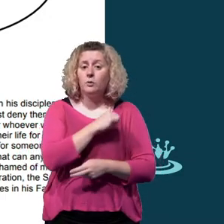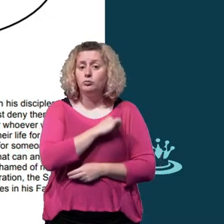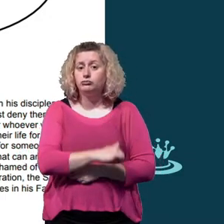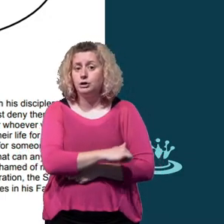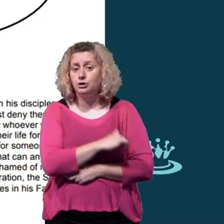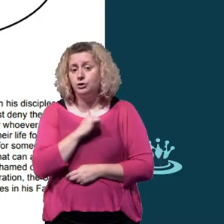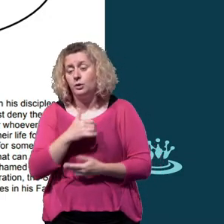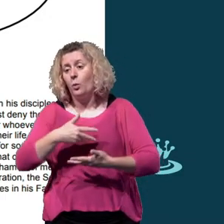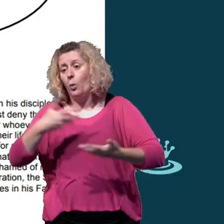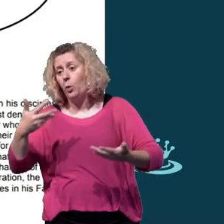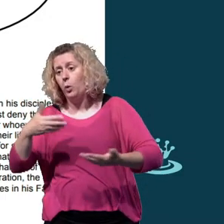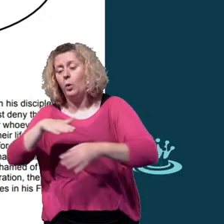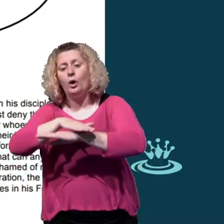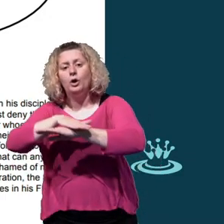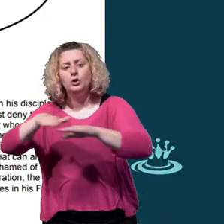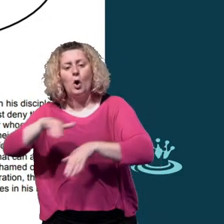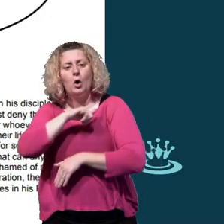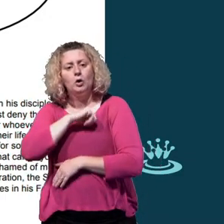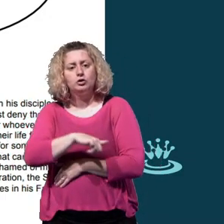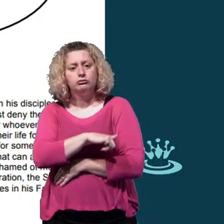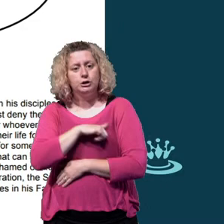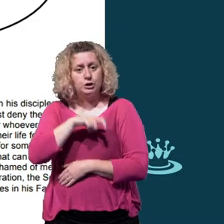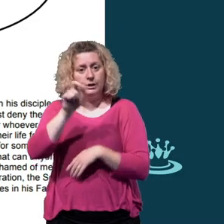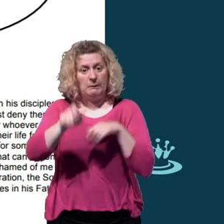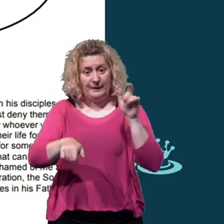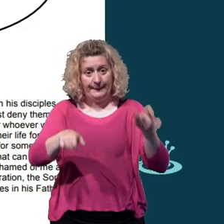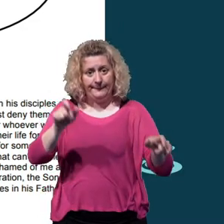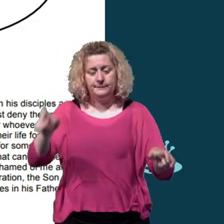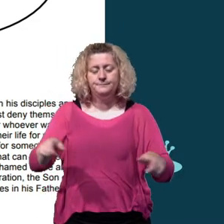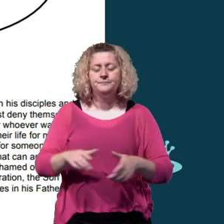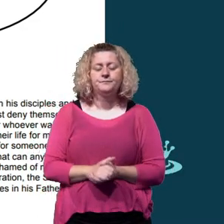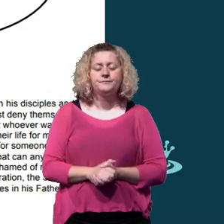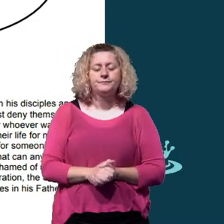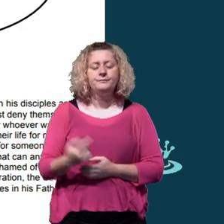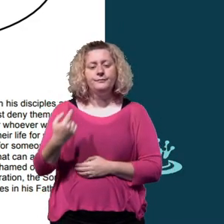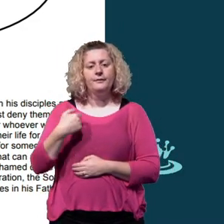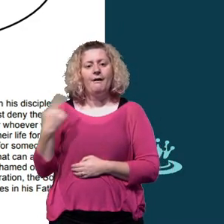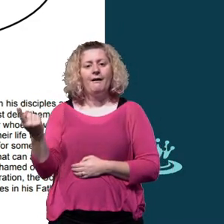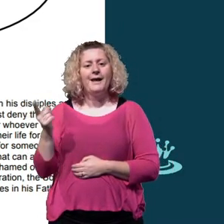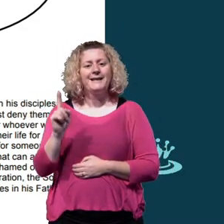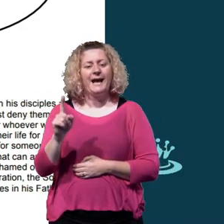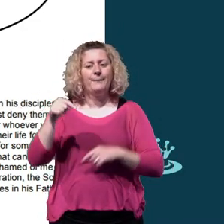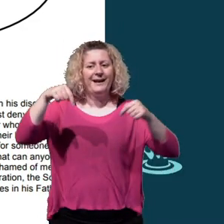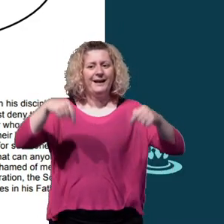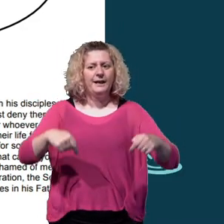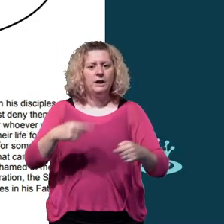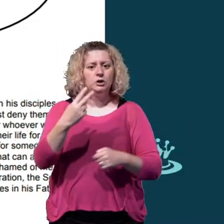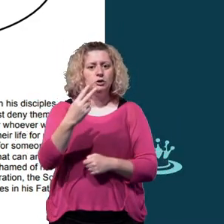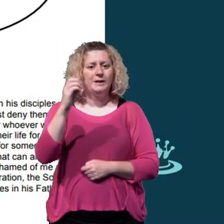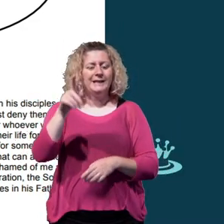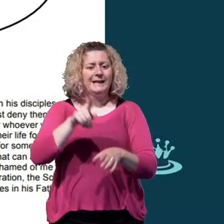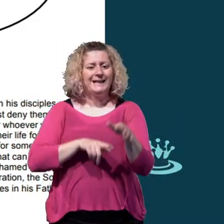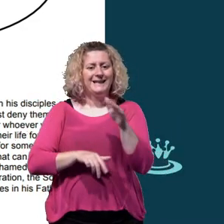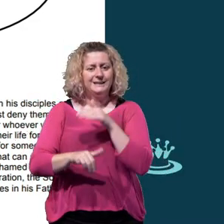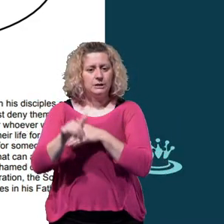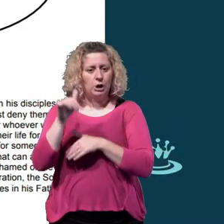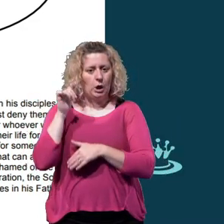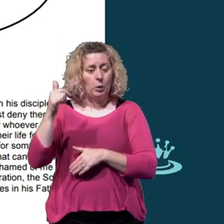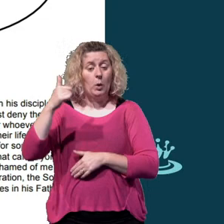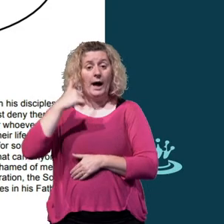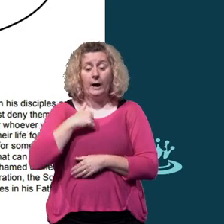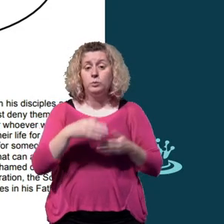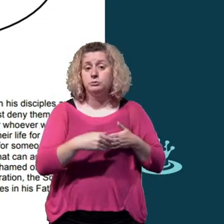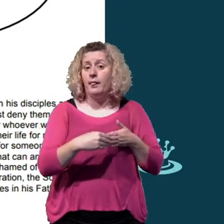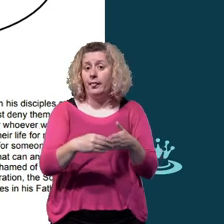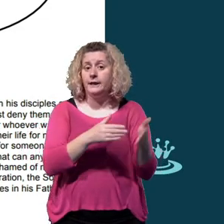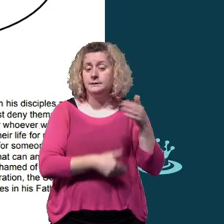for Christian and non-Christian. Now, I've got to tell you this. When I came to Keswick about 20 years ago, I was doing a seminar and I put